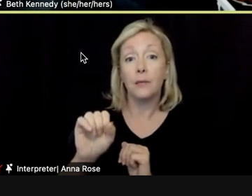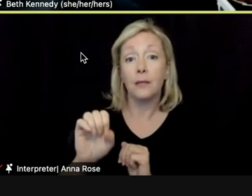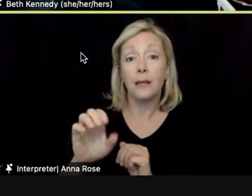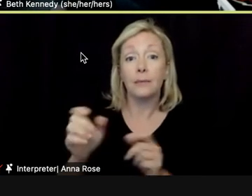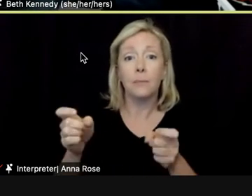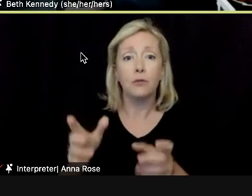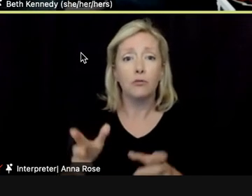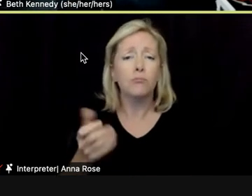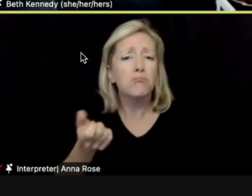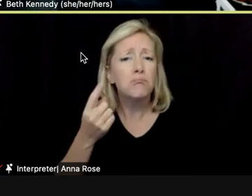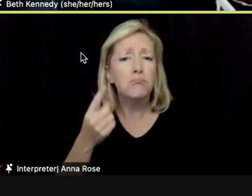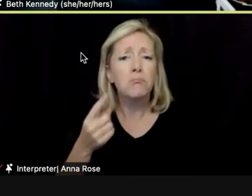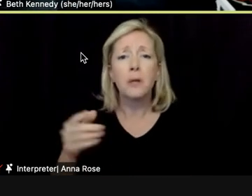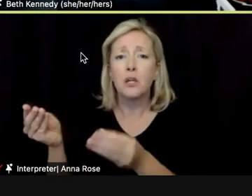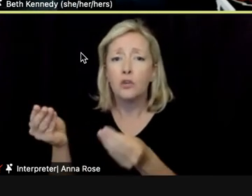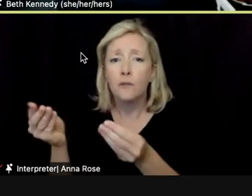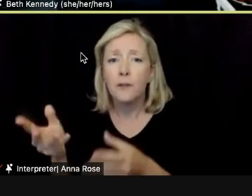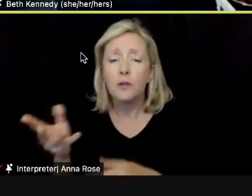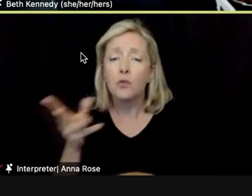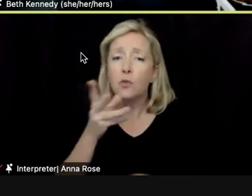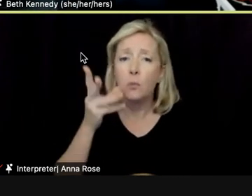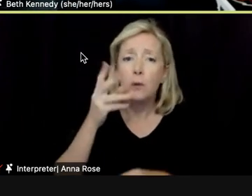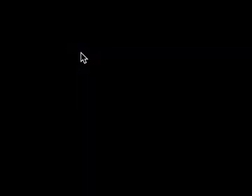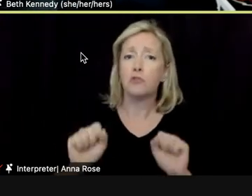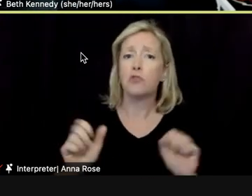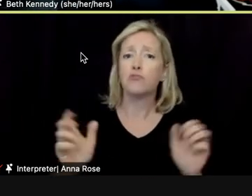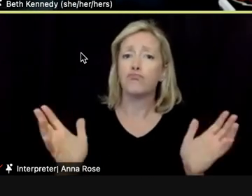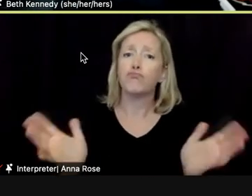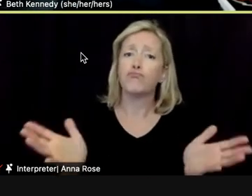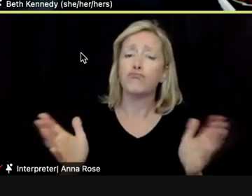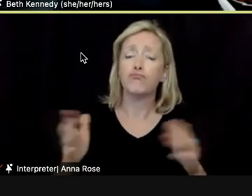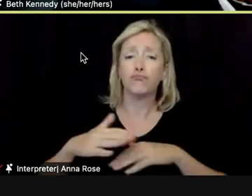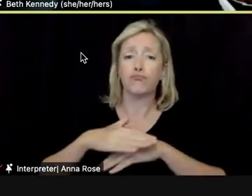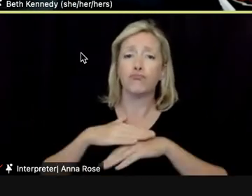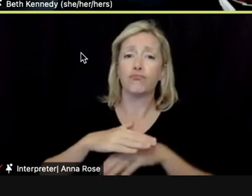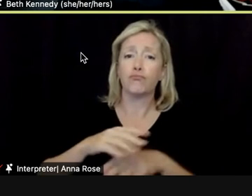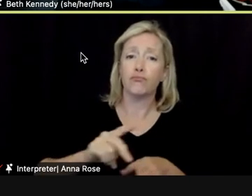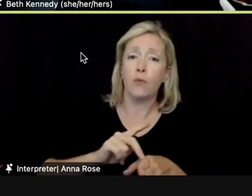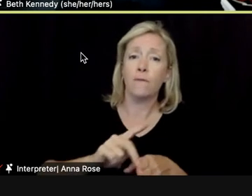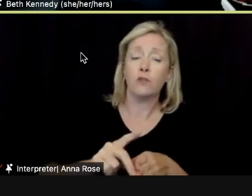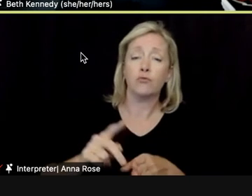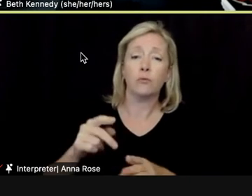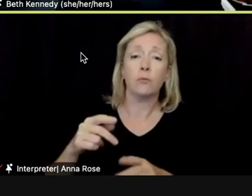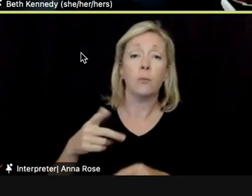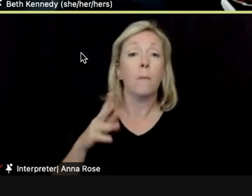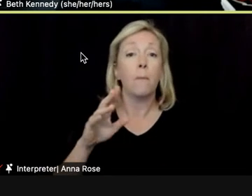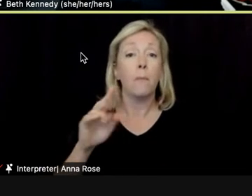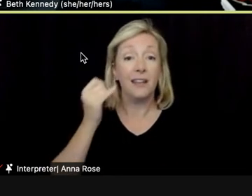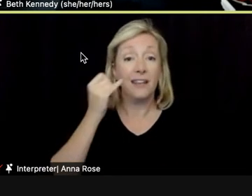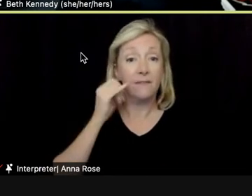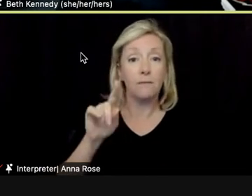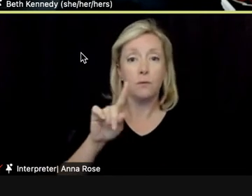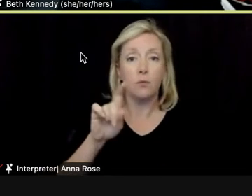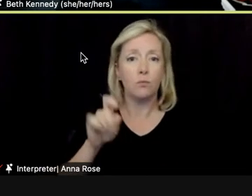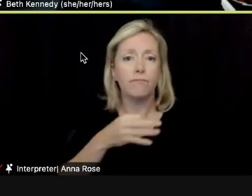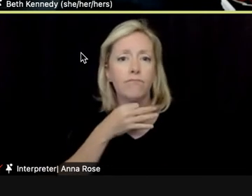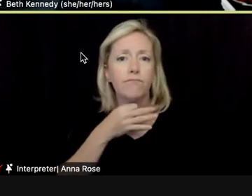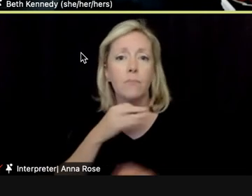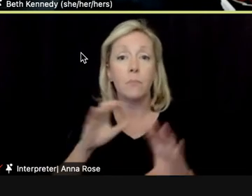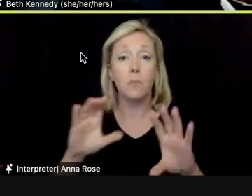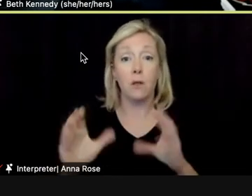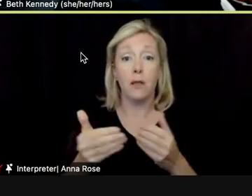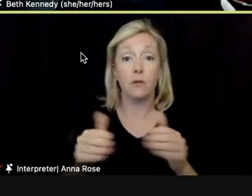can't talk. They certainly can, but primary point of contact really needs to be someone like the